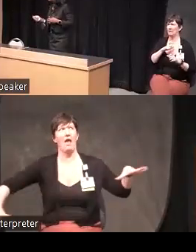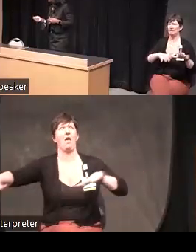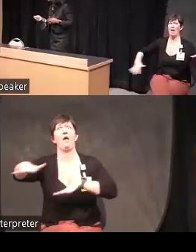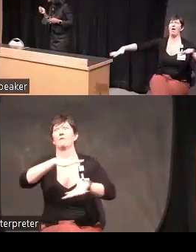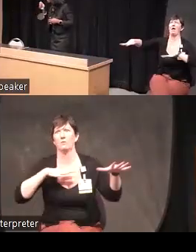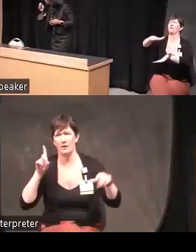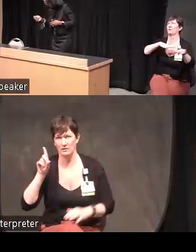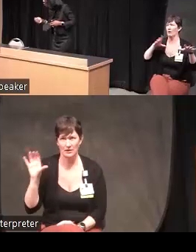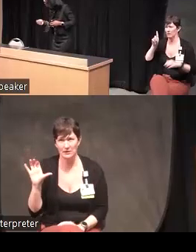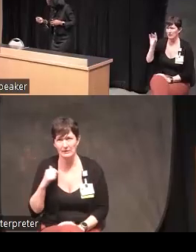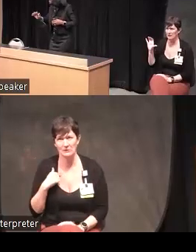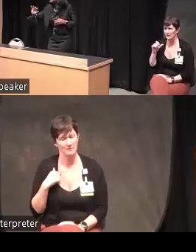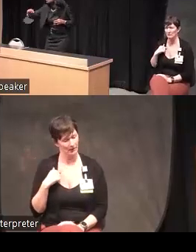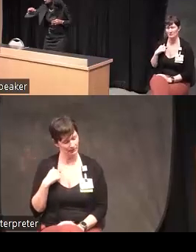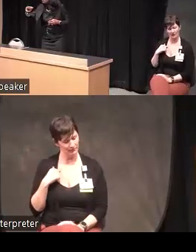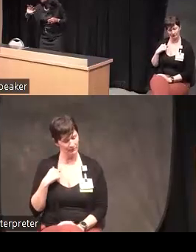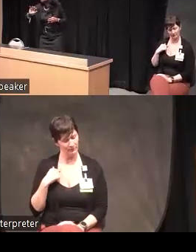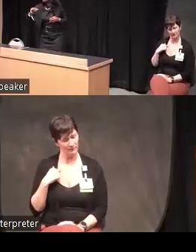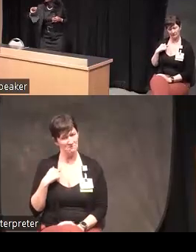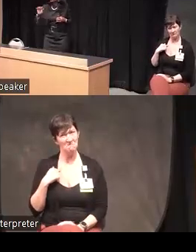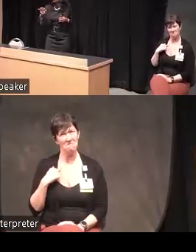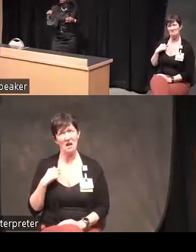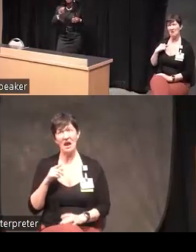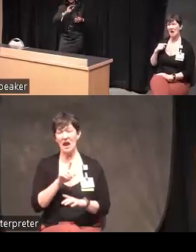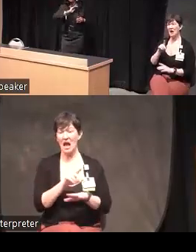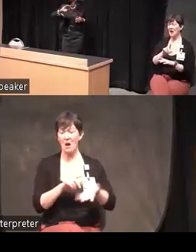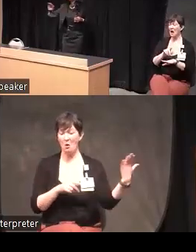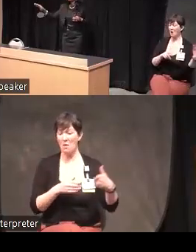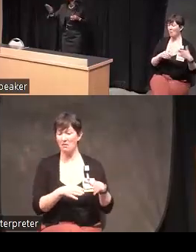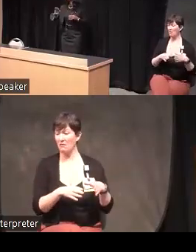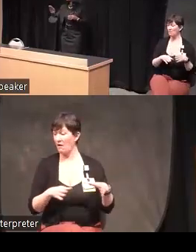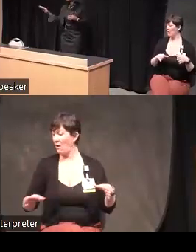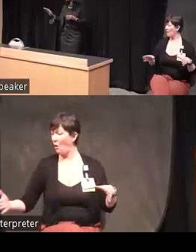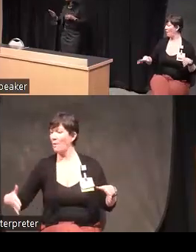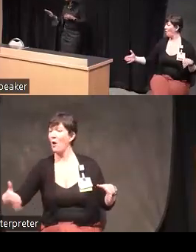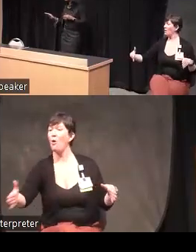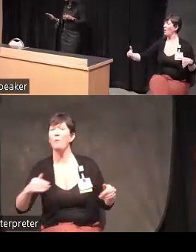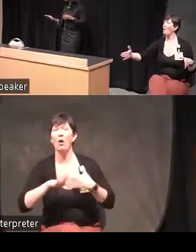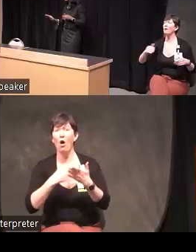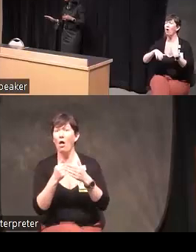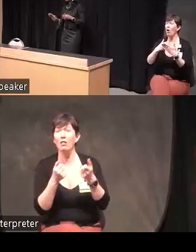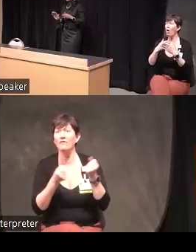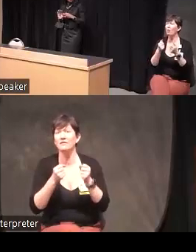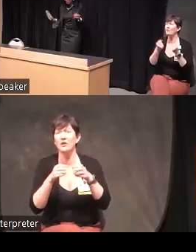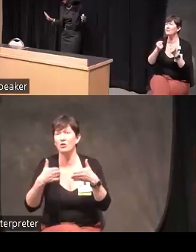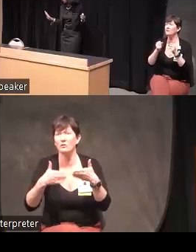I do that. So I walk around and I just open every one of his doors. I have no explanation for what that was going to